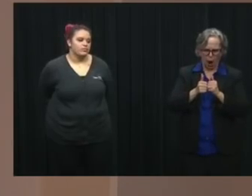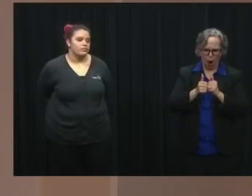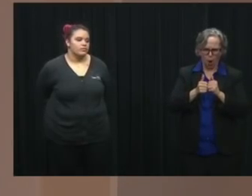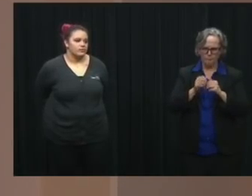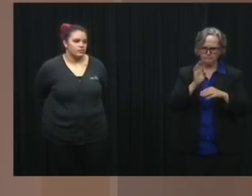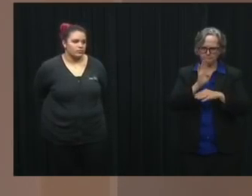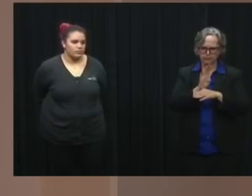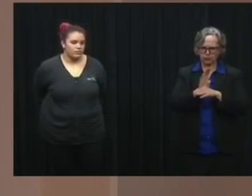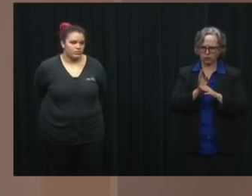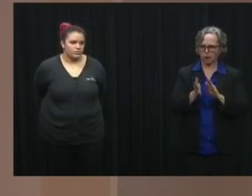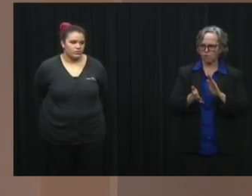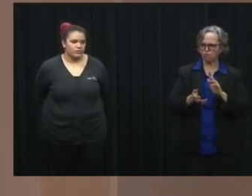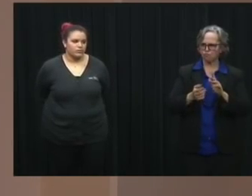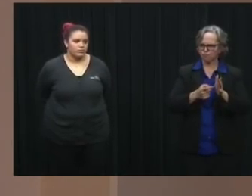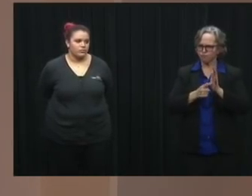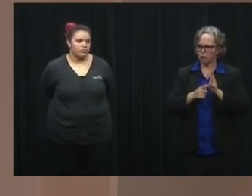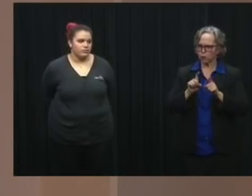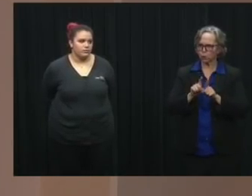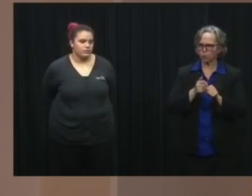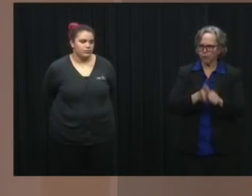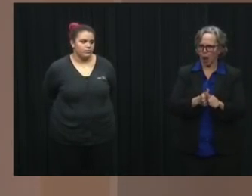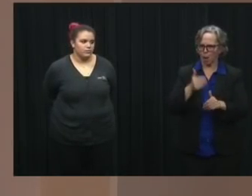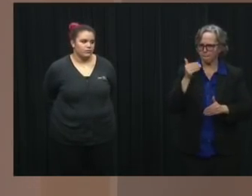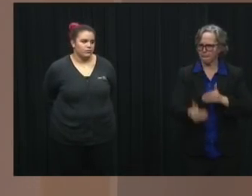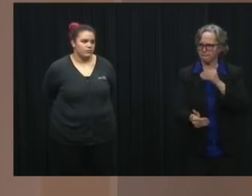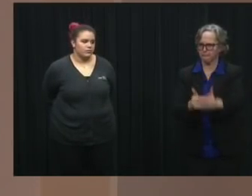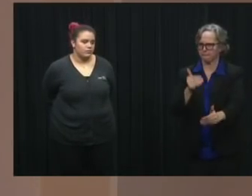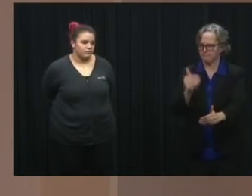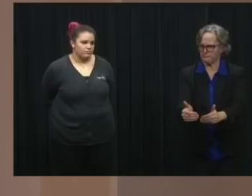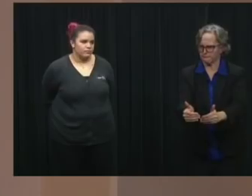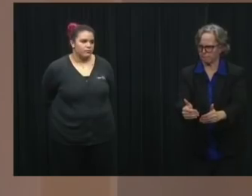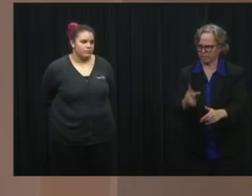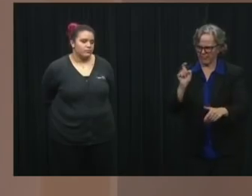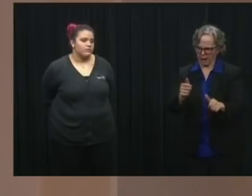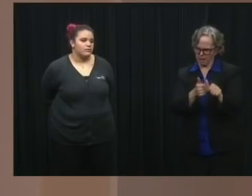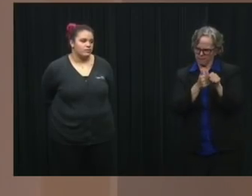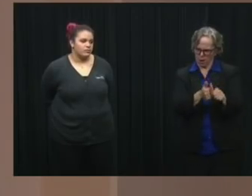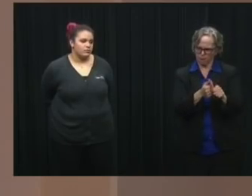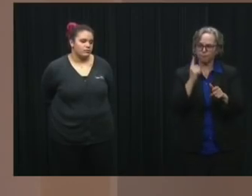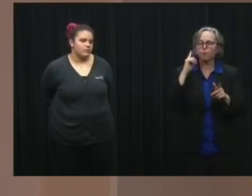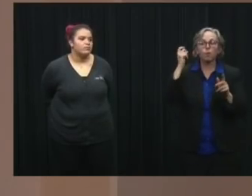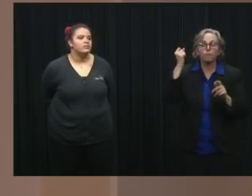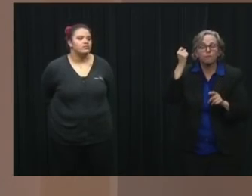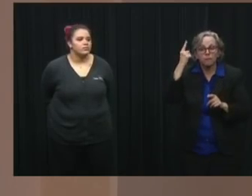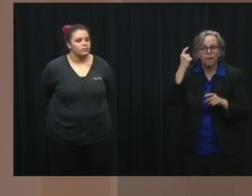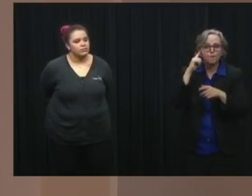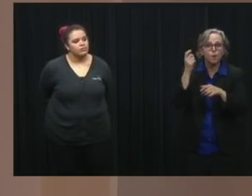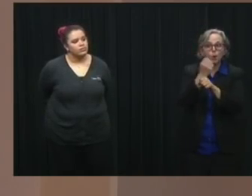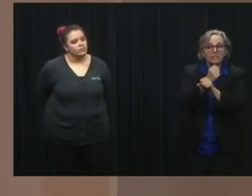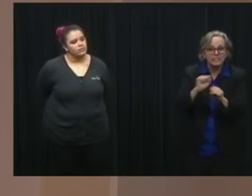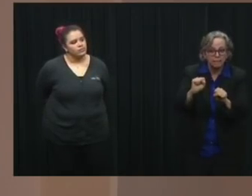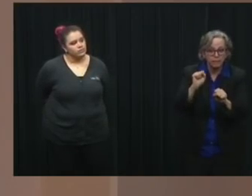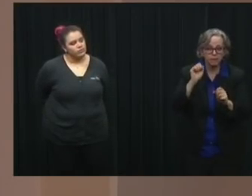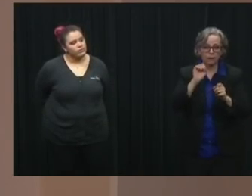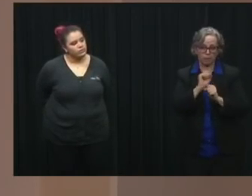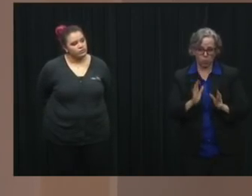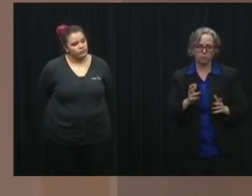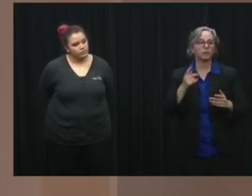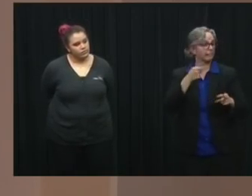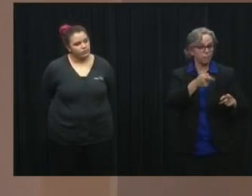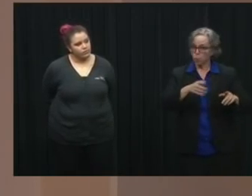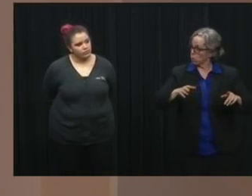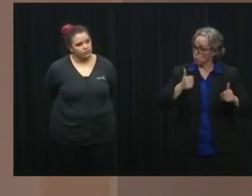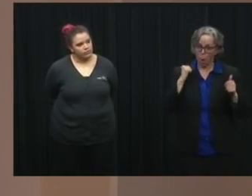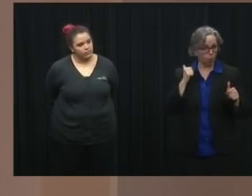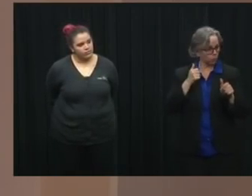the safety health standards that are in that order, or they are subject to closure, even if they are an essential business. And I want to